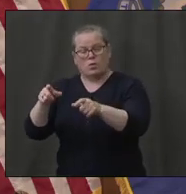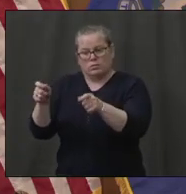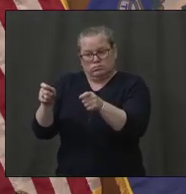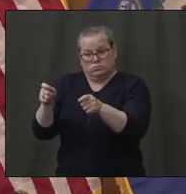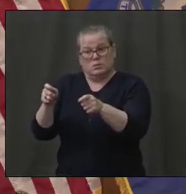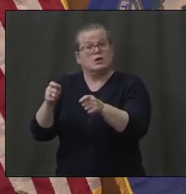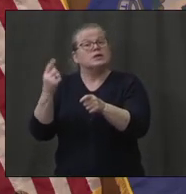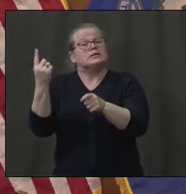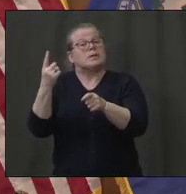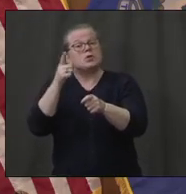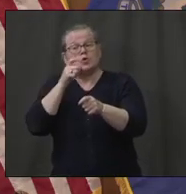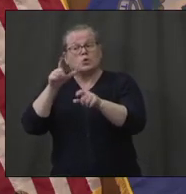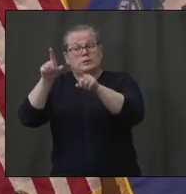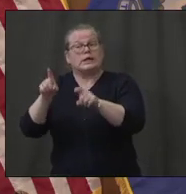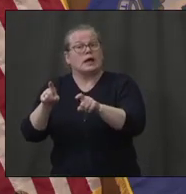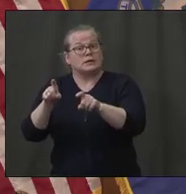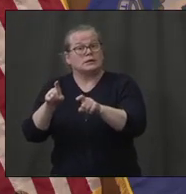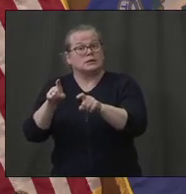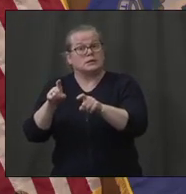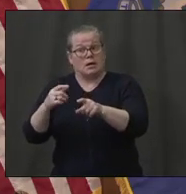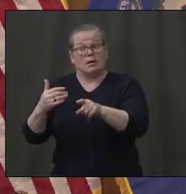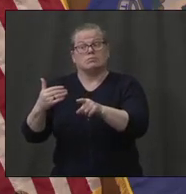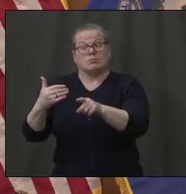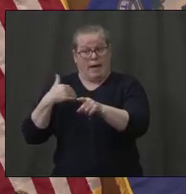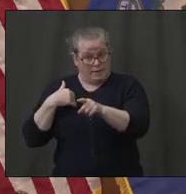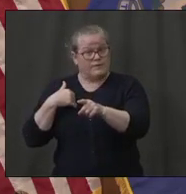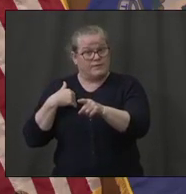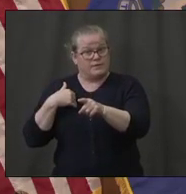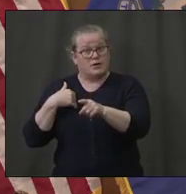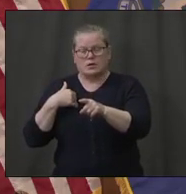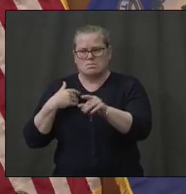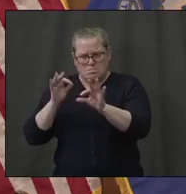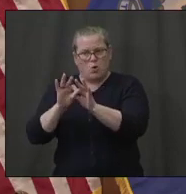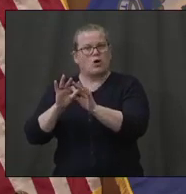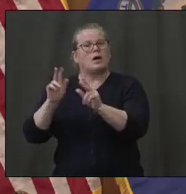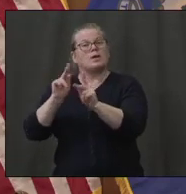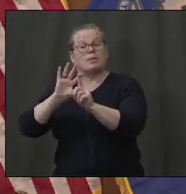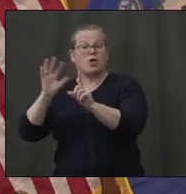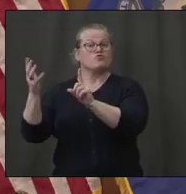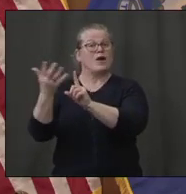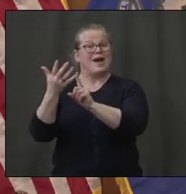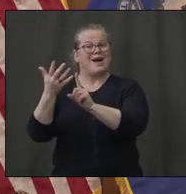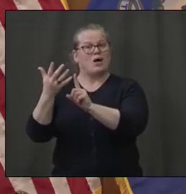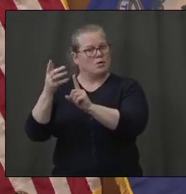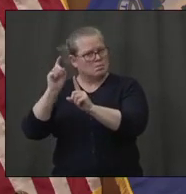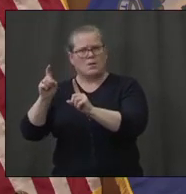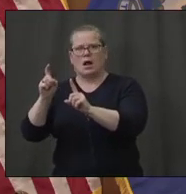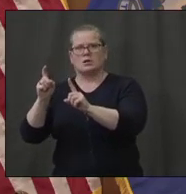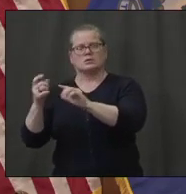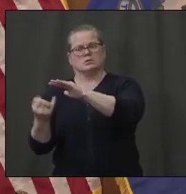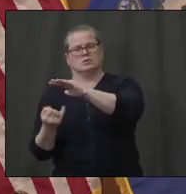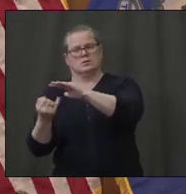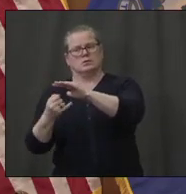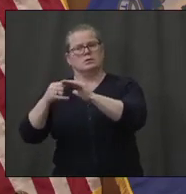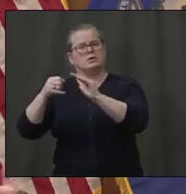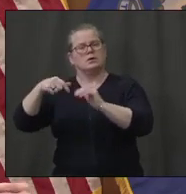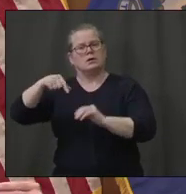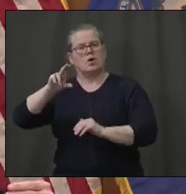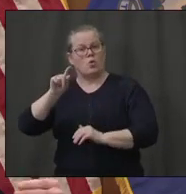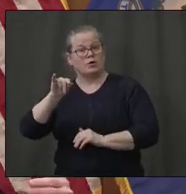person need to be in quarantine. So our definition, what we're counting at the State Health Department, is different than